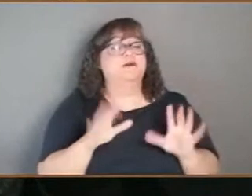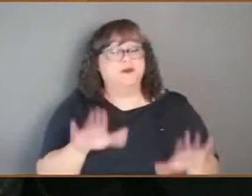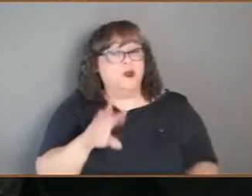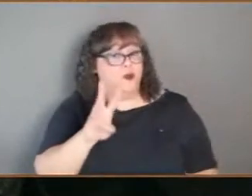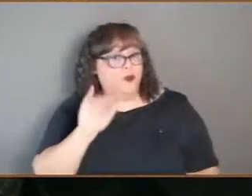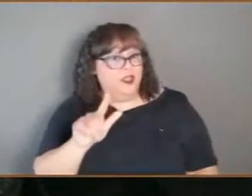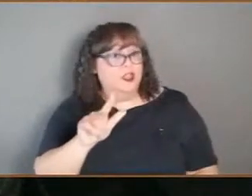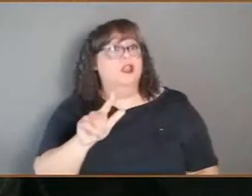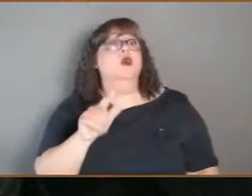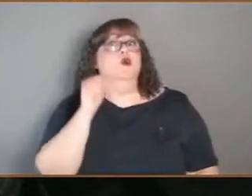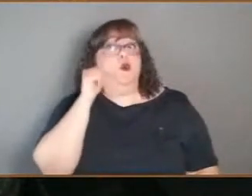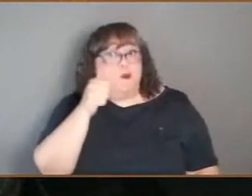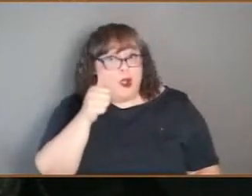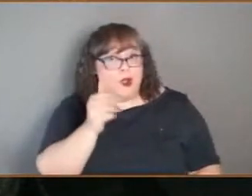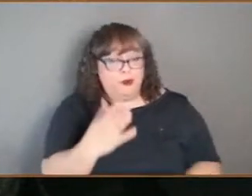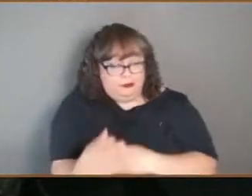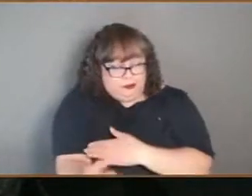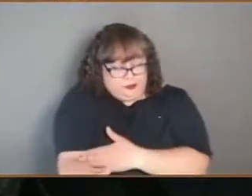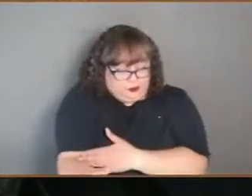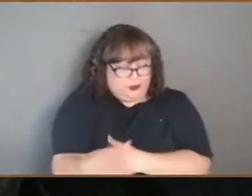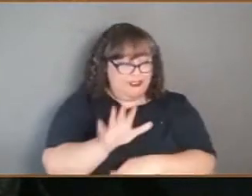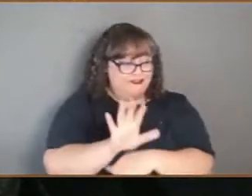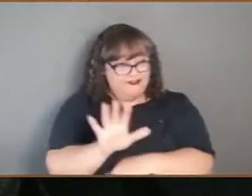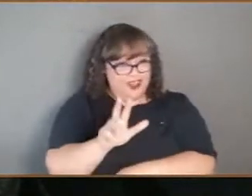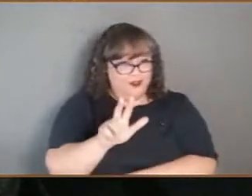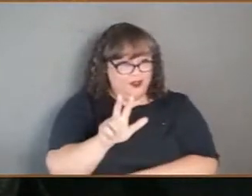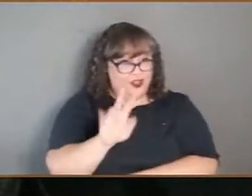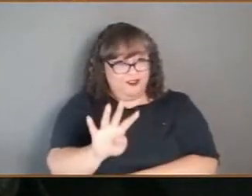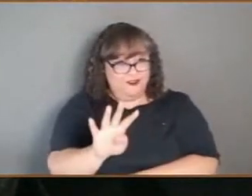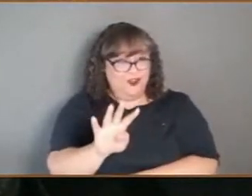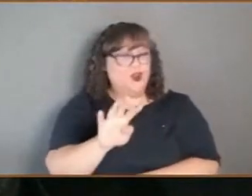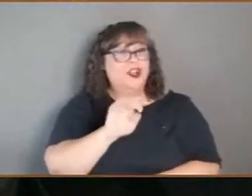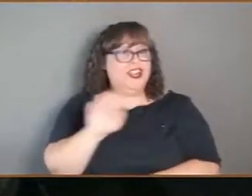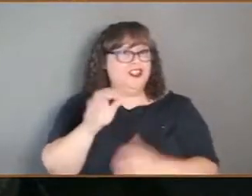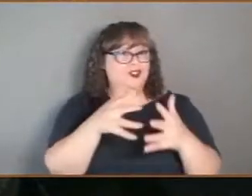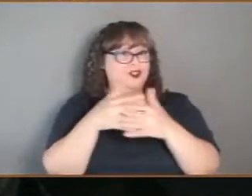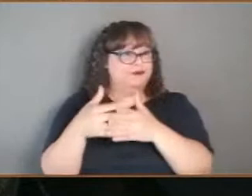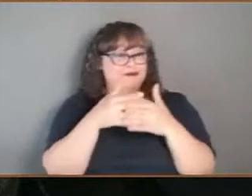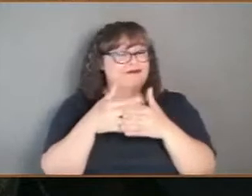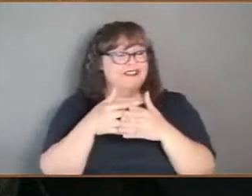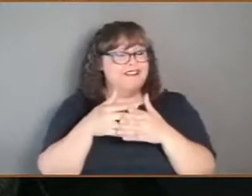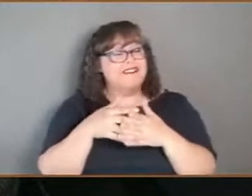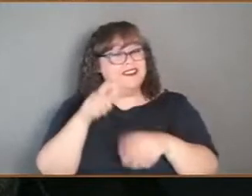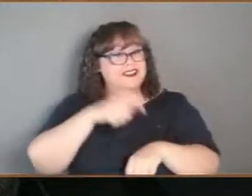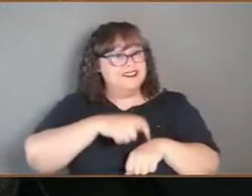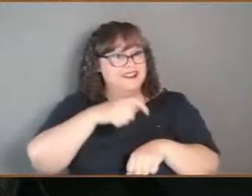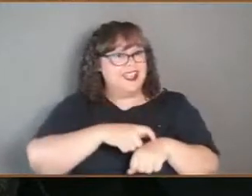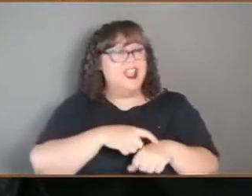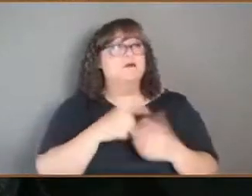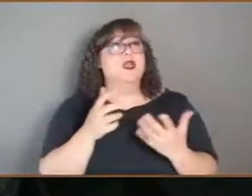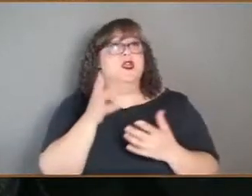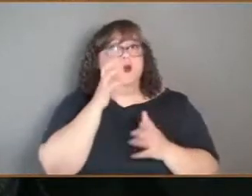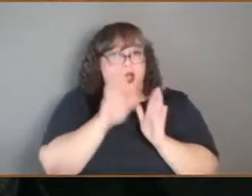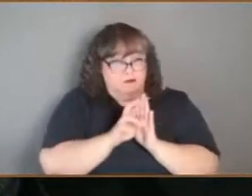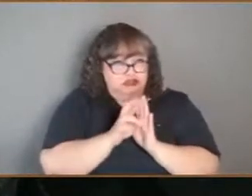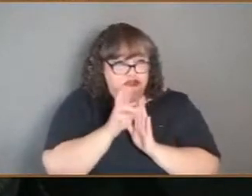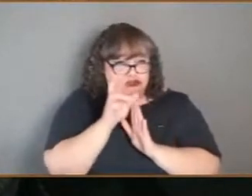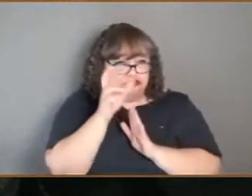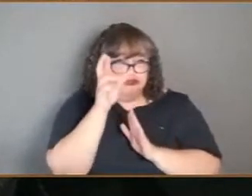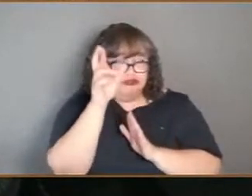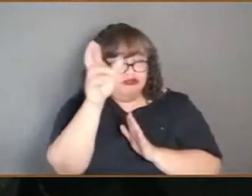a.m. Eastern Time. Soon after, we're going to see her 2 very large solar arrays deployed. Why are they so